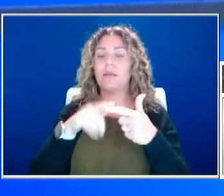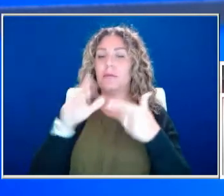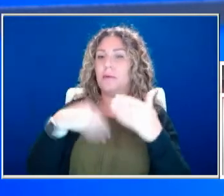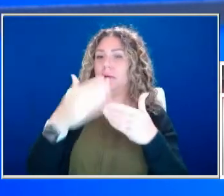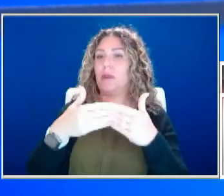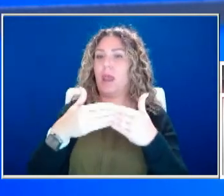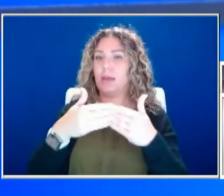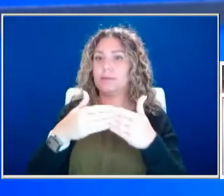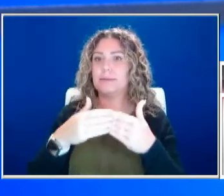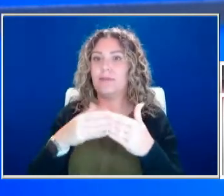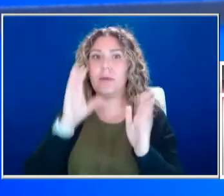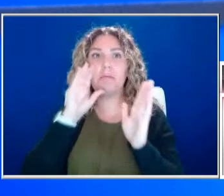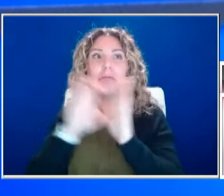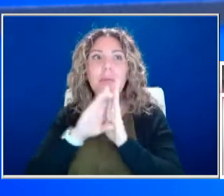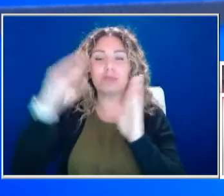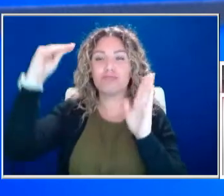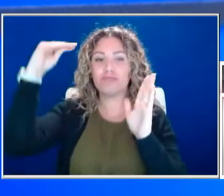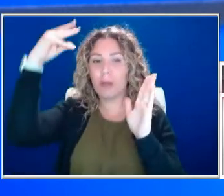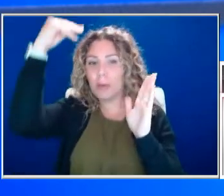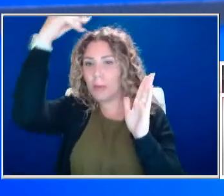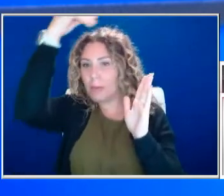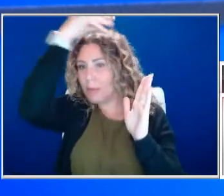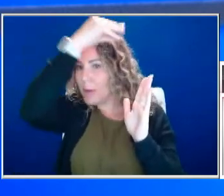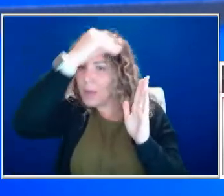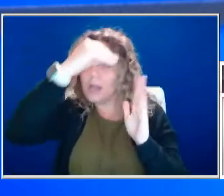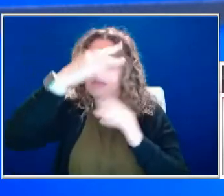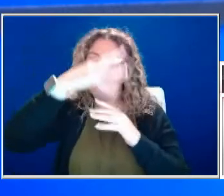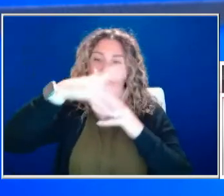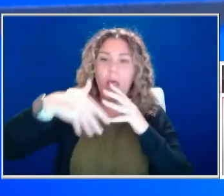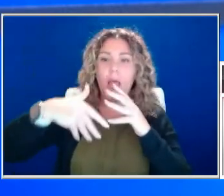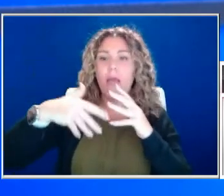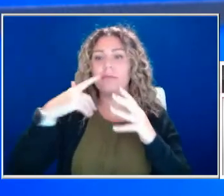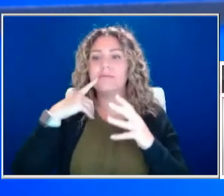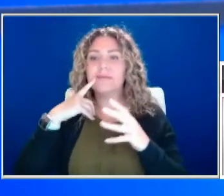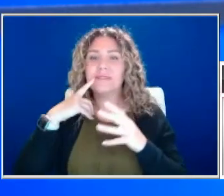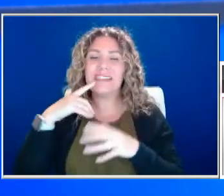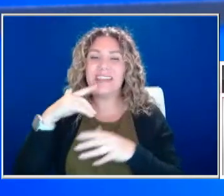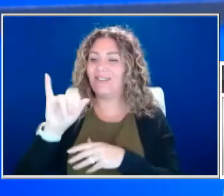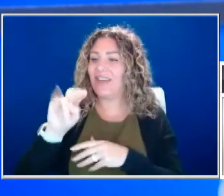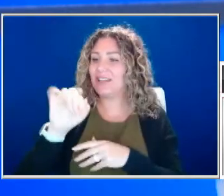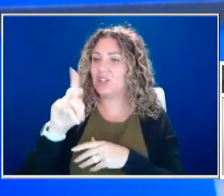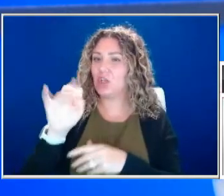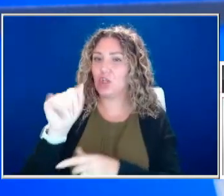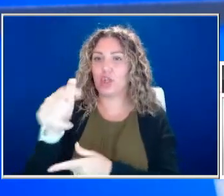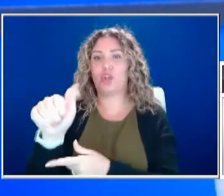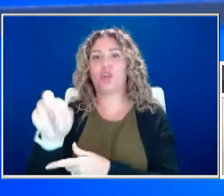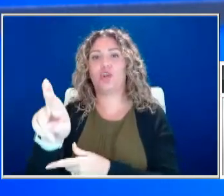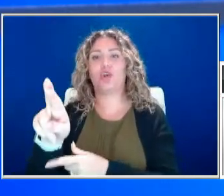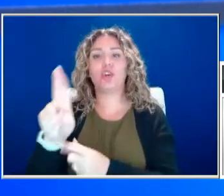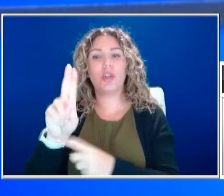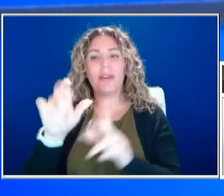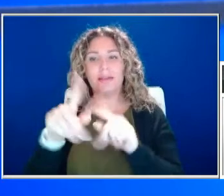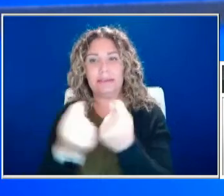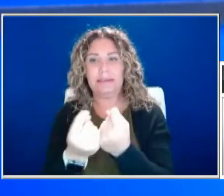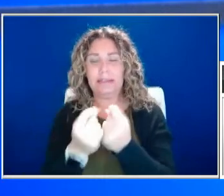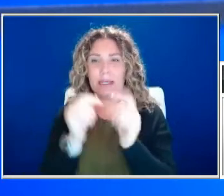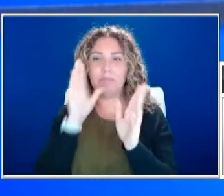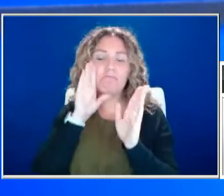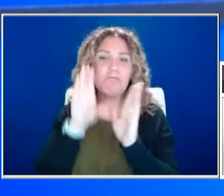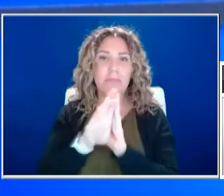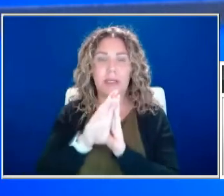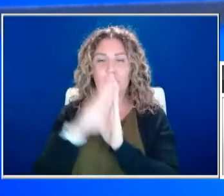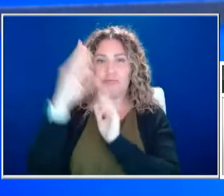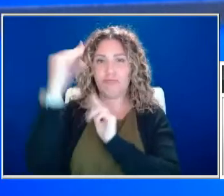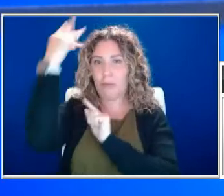which our endovascular team got special high definition pictures of the blood vessels, and then that showed the AVM. And so that's kind